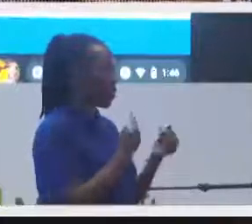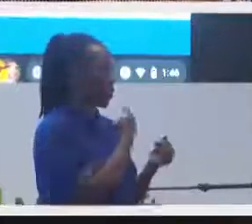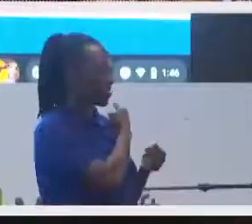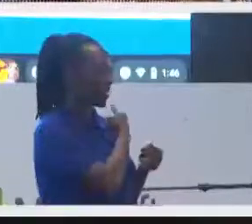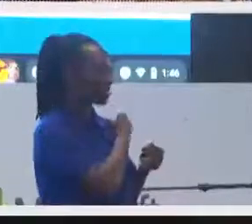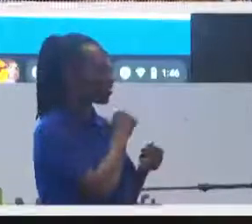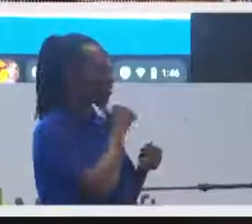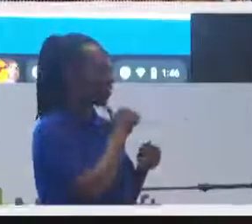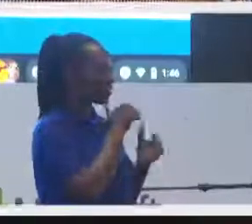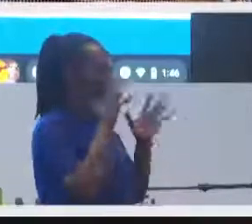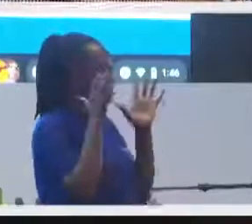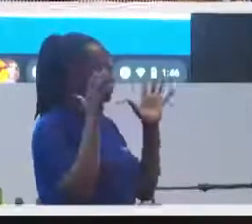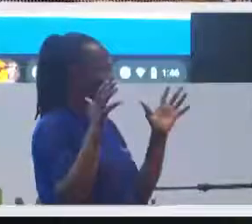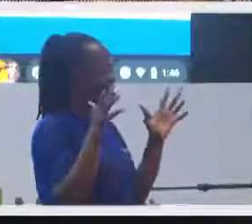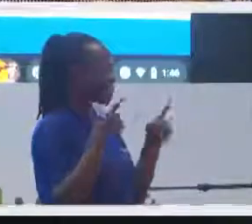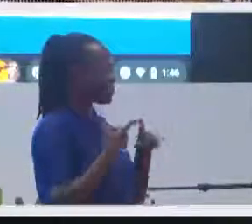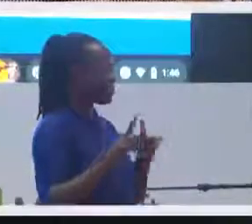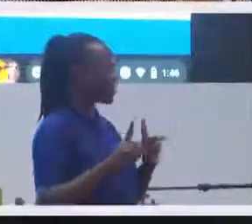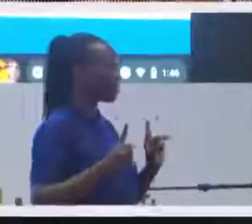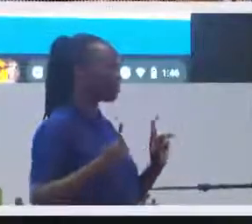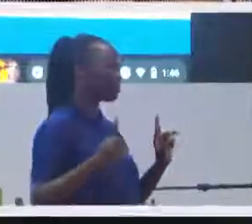not big, but.